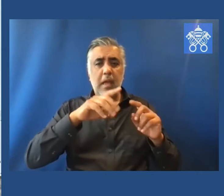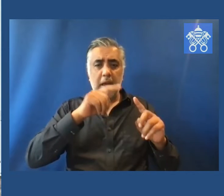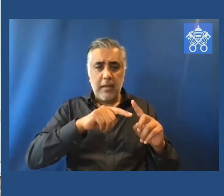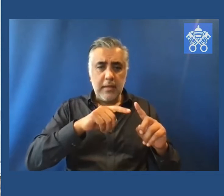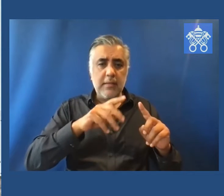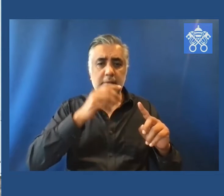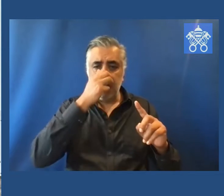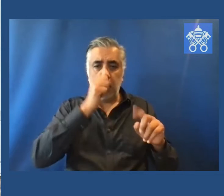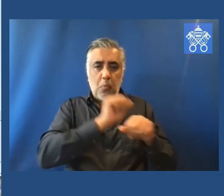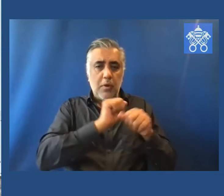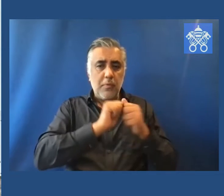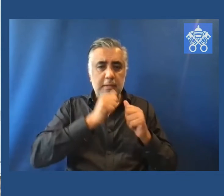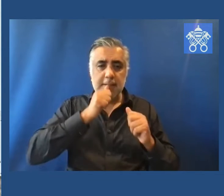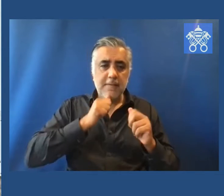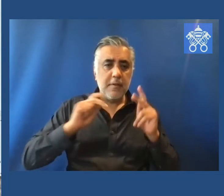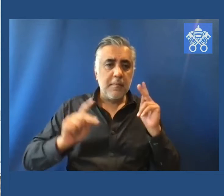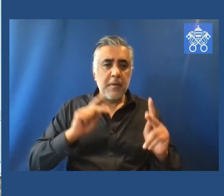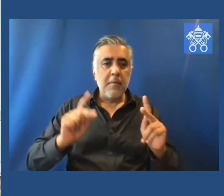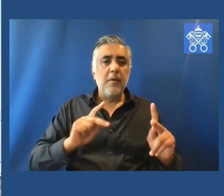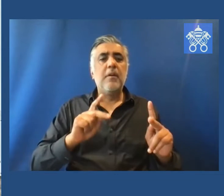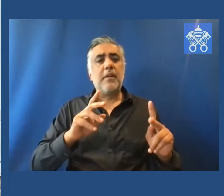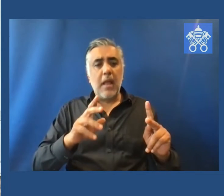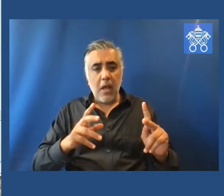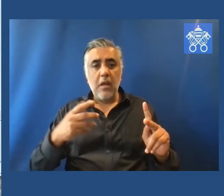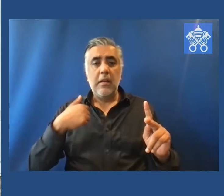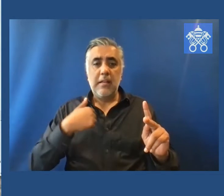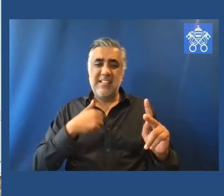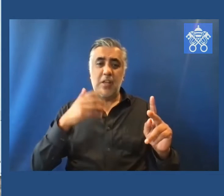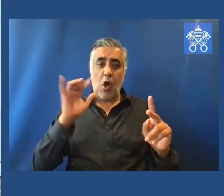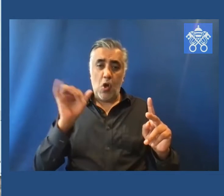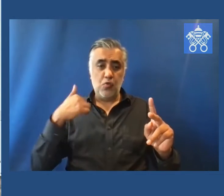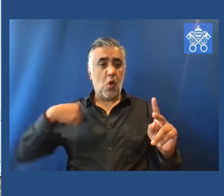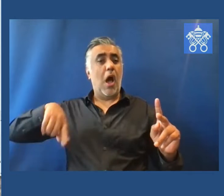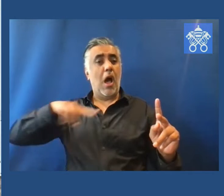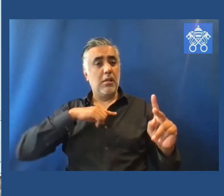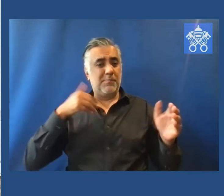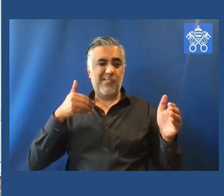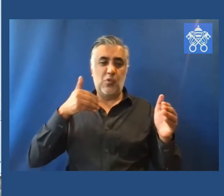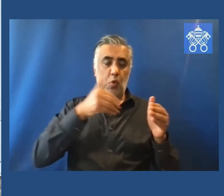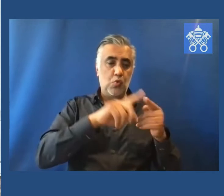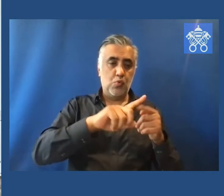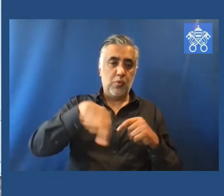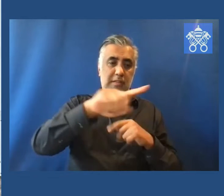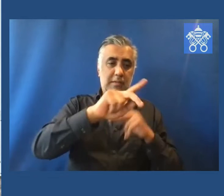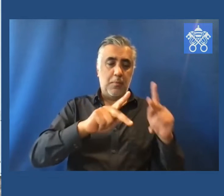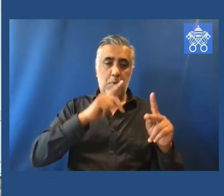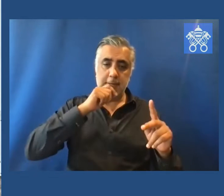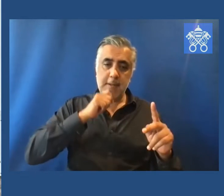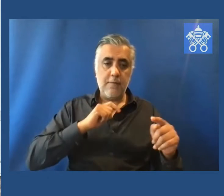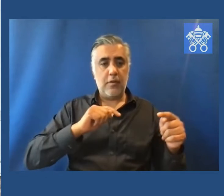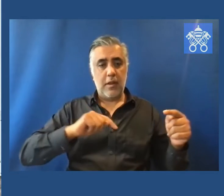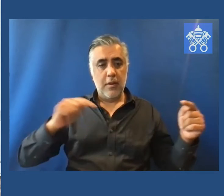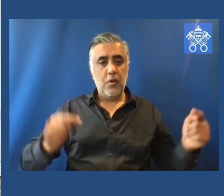my closeness to the suffering Ukrainian people. Let us be close to this people,